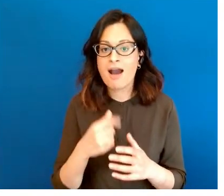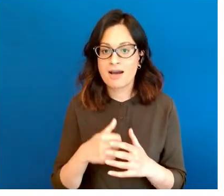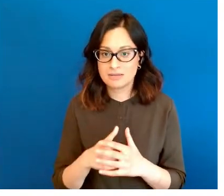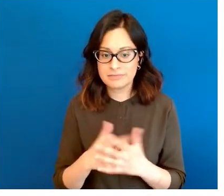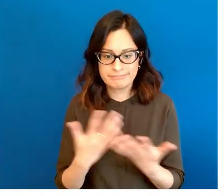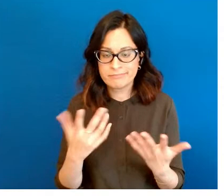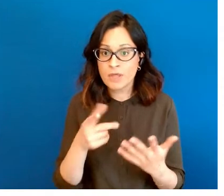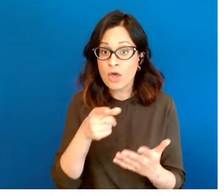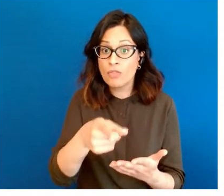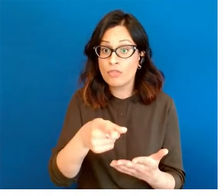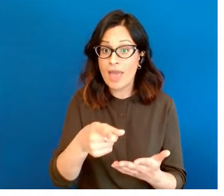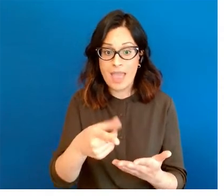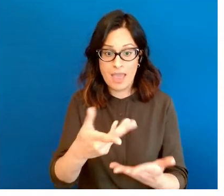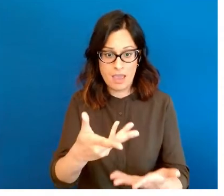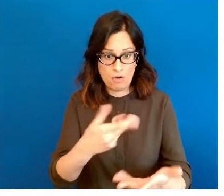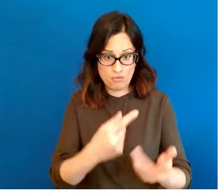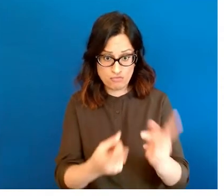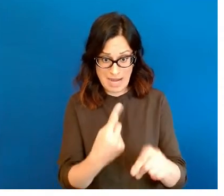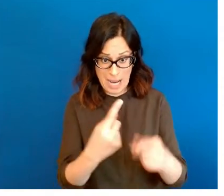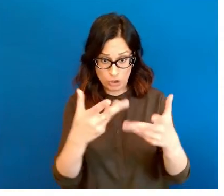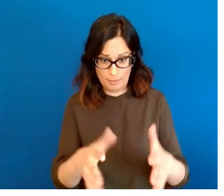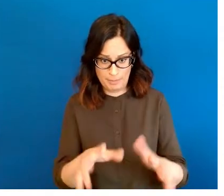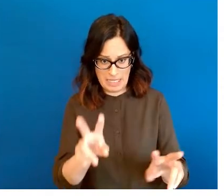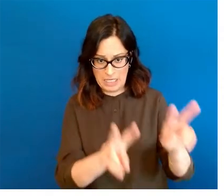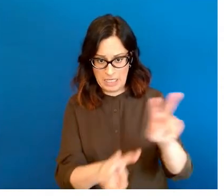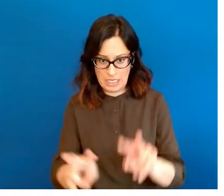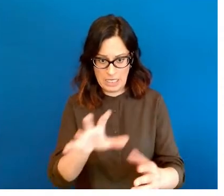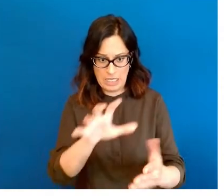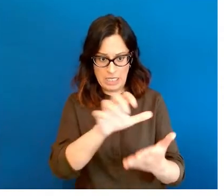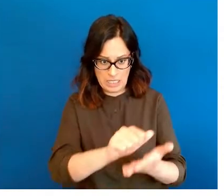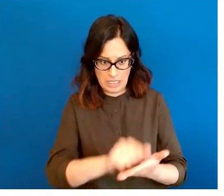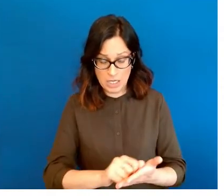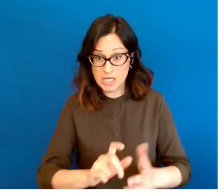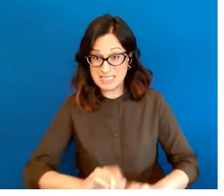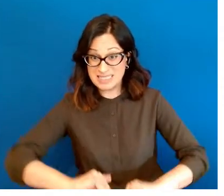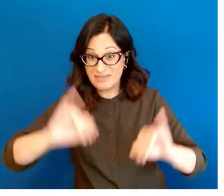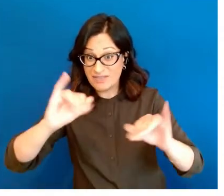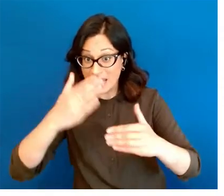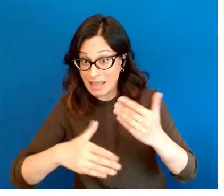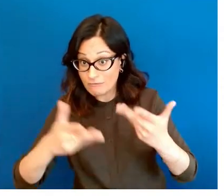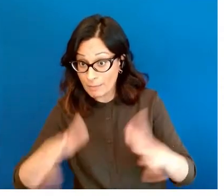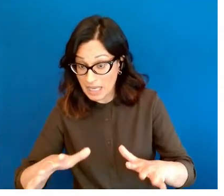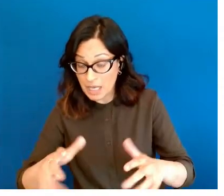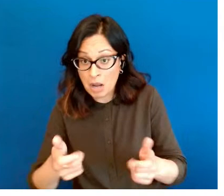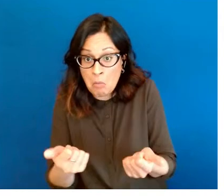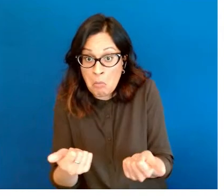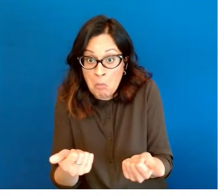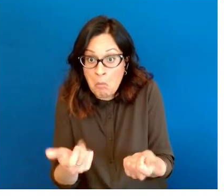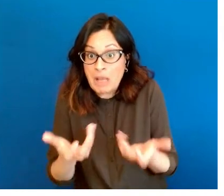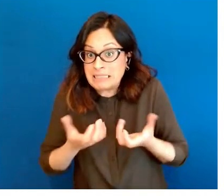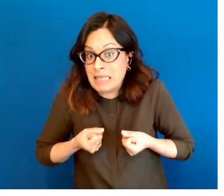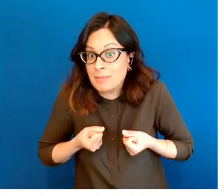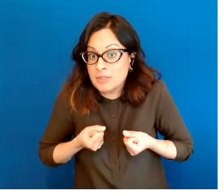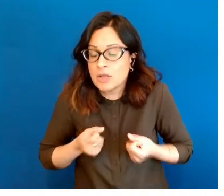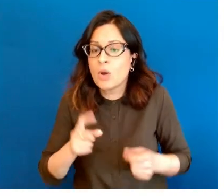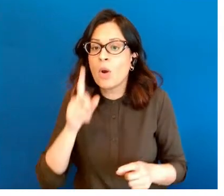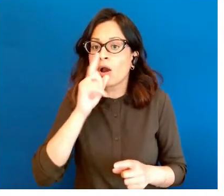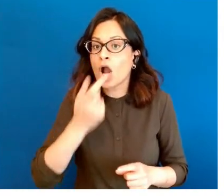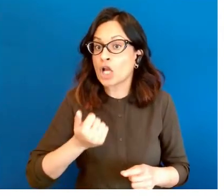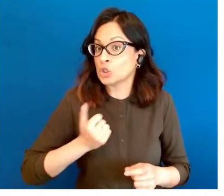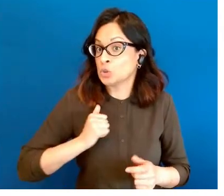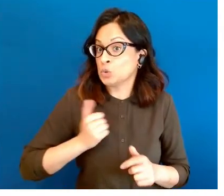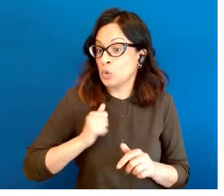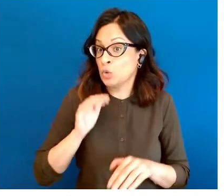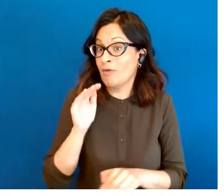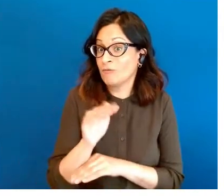on their merits. And if they haven't had a severe reaction before, you shouldn't assume that they will have them again. All